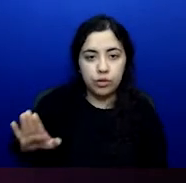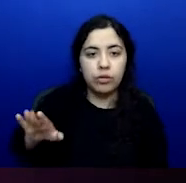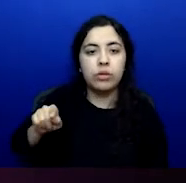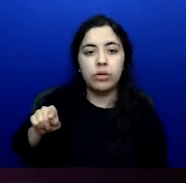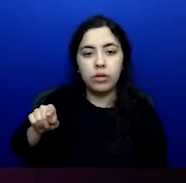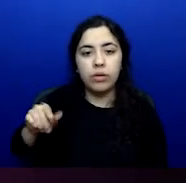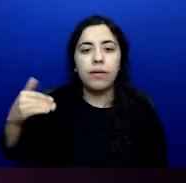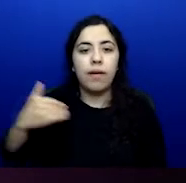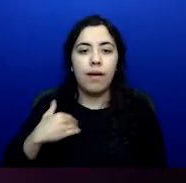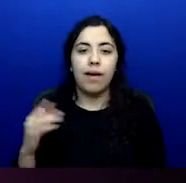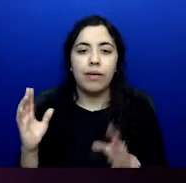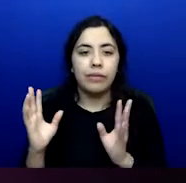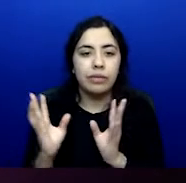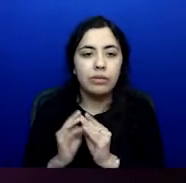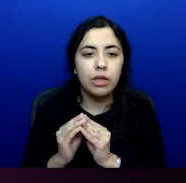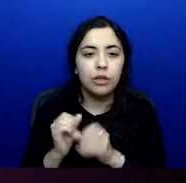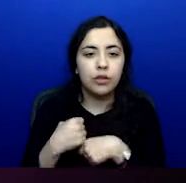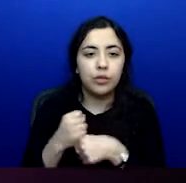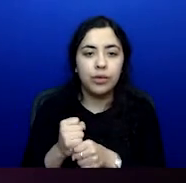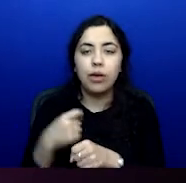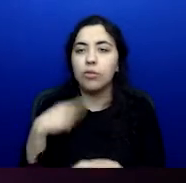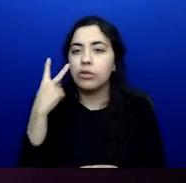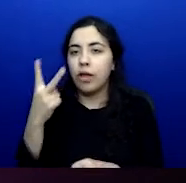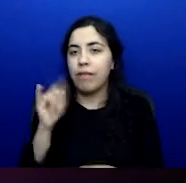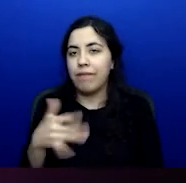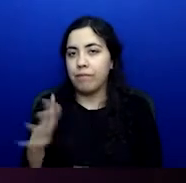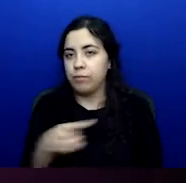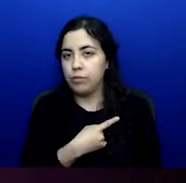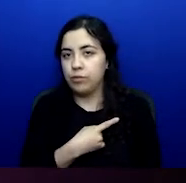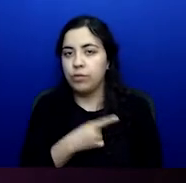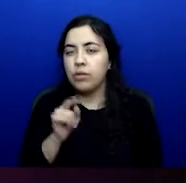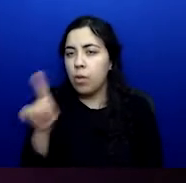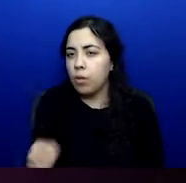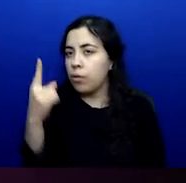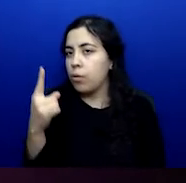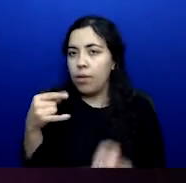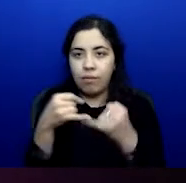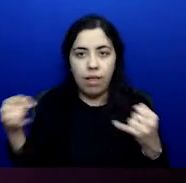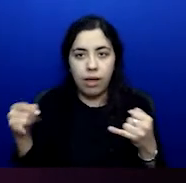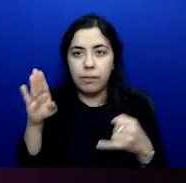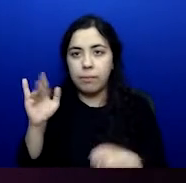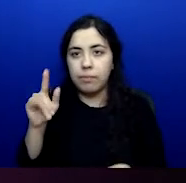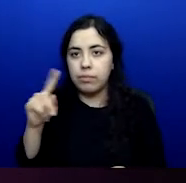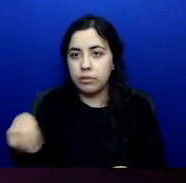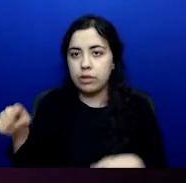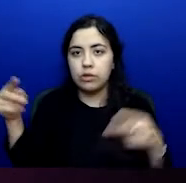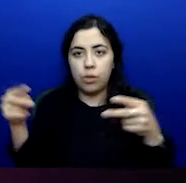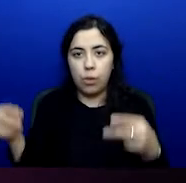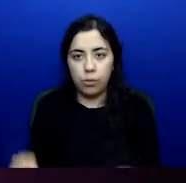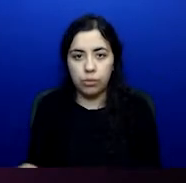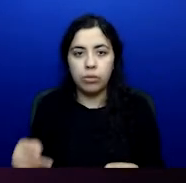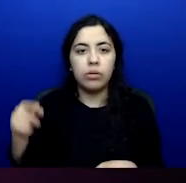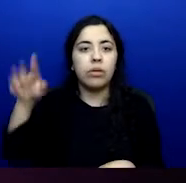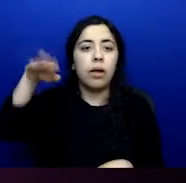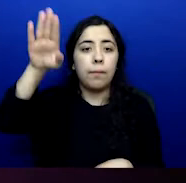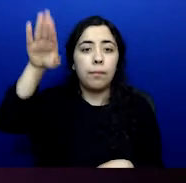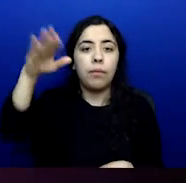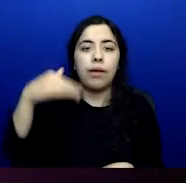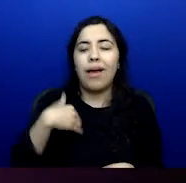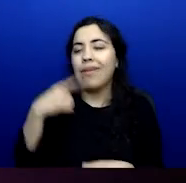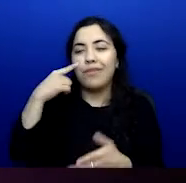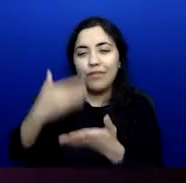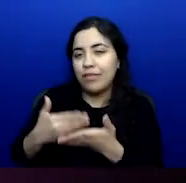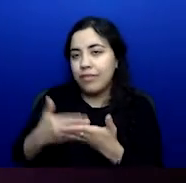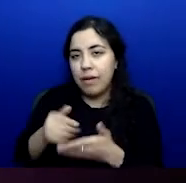that session.create thing that we just saw. So that's the only line of Blitz code here. Up here is just code for verifying the